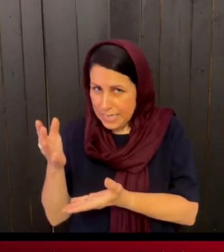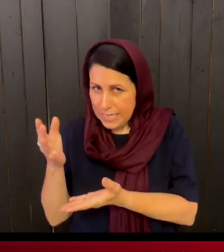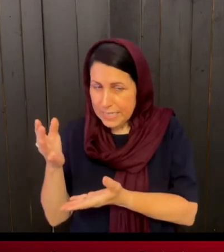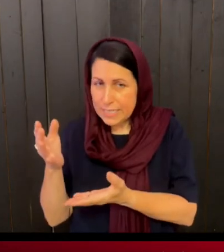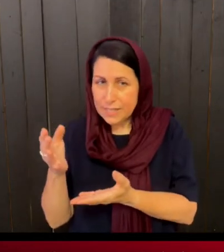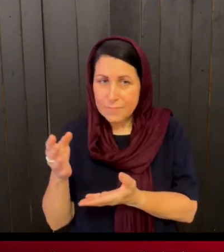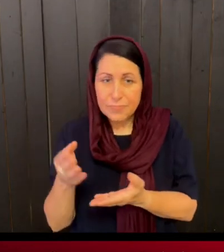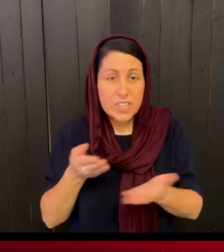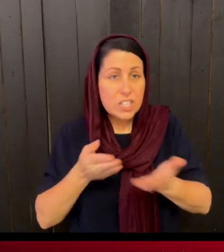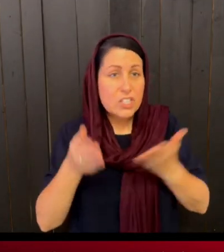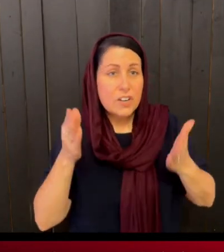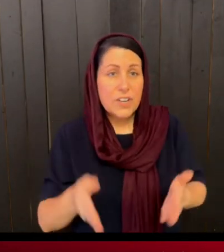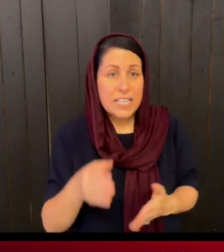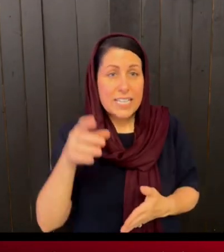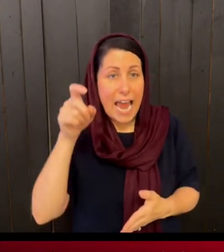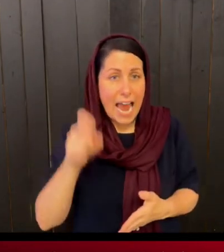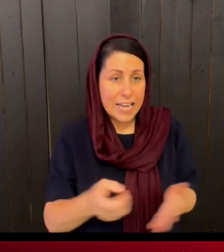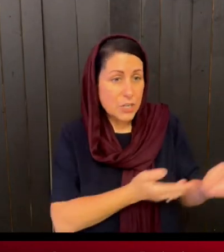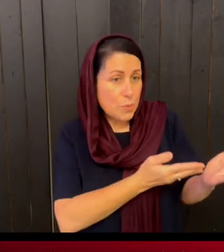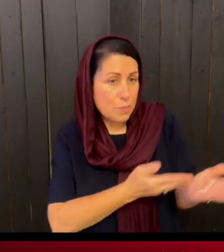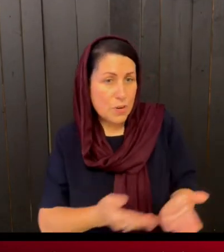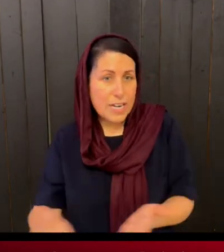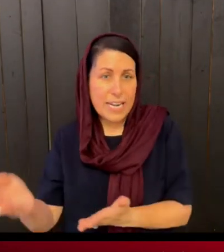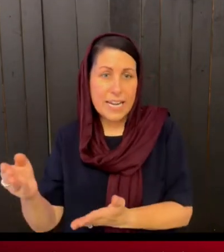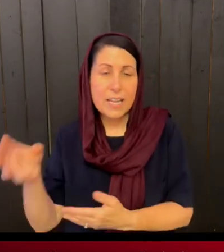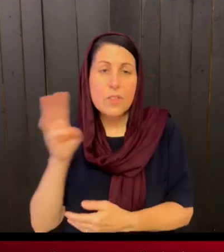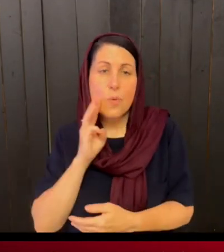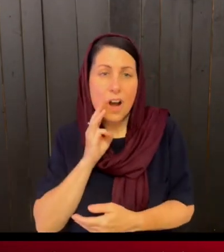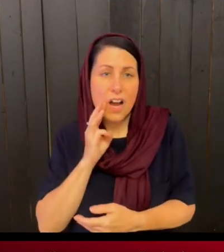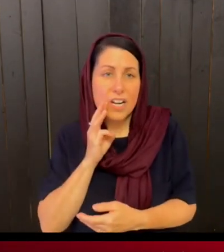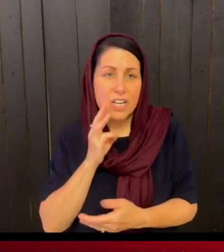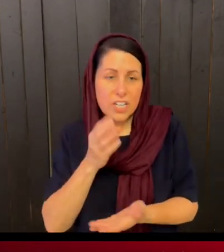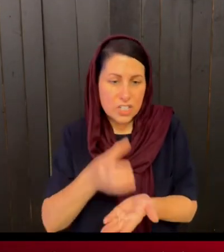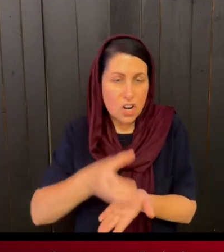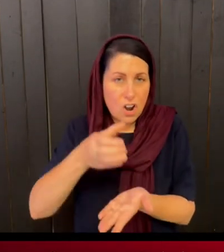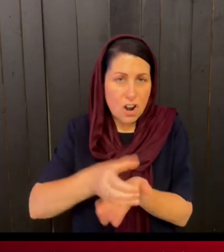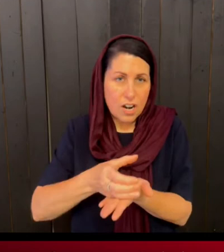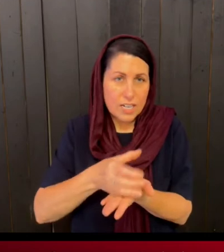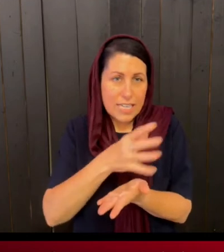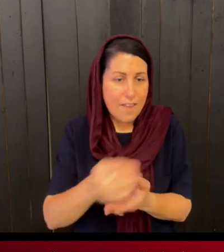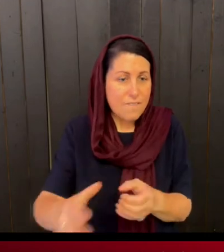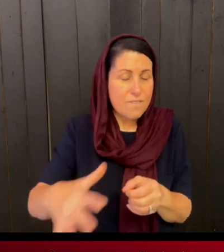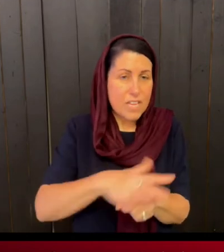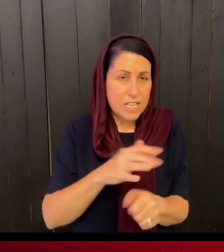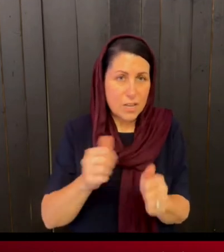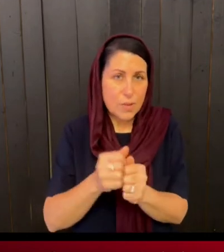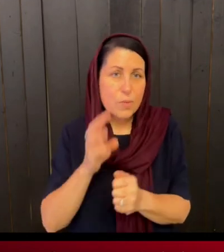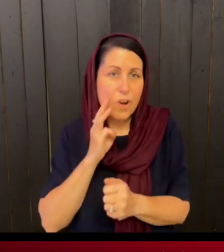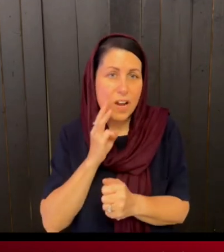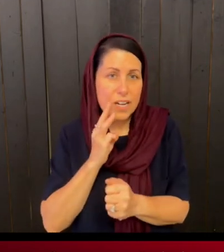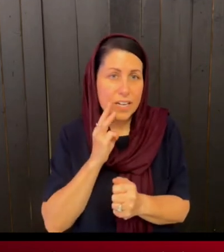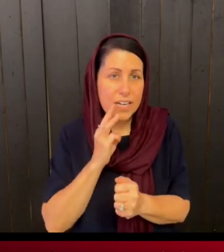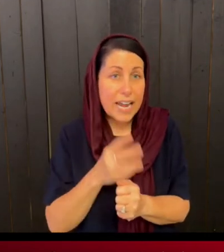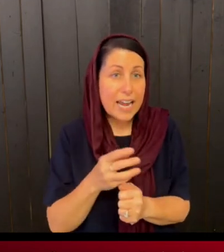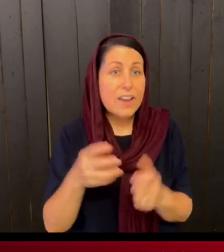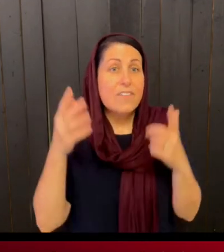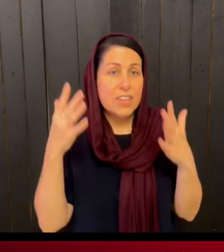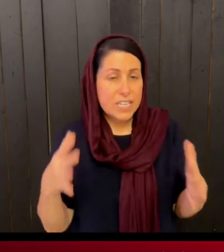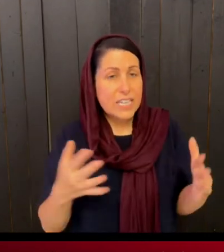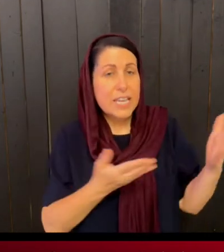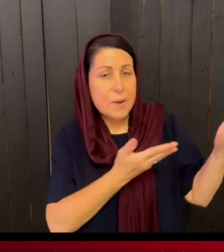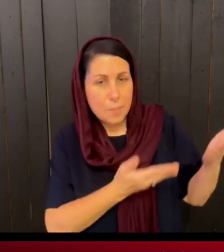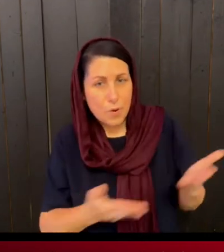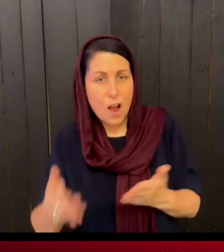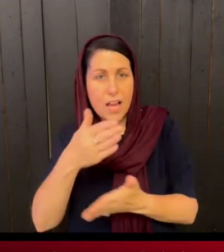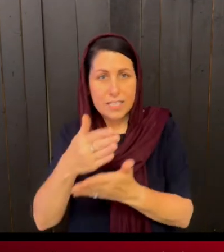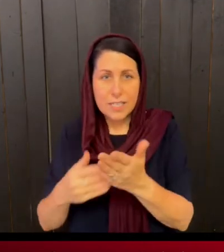full of water. They had to take and fill it with water, and they had to take some to the head waiter. And I mean, there's a lot of this story